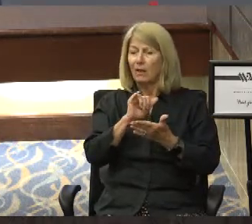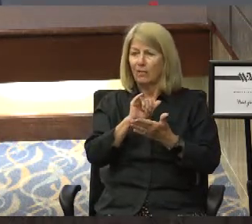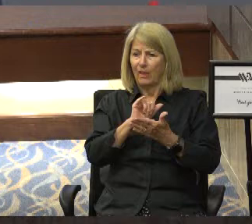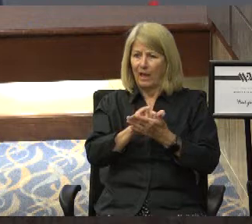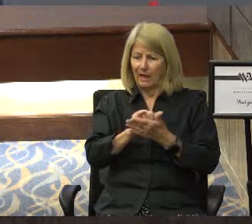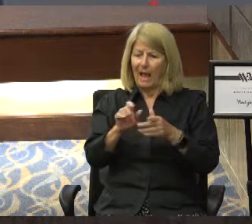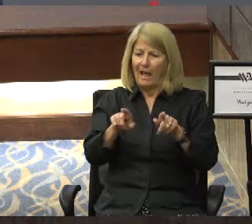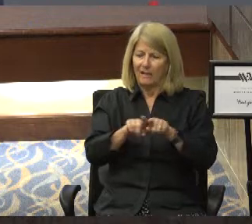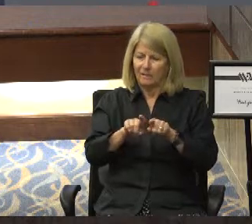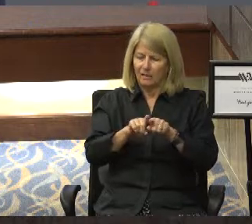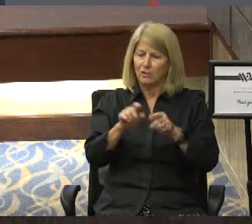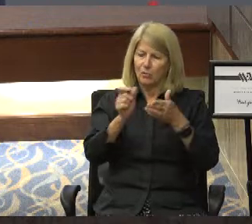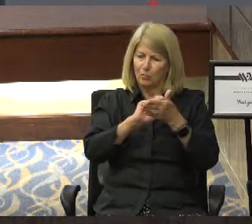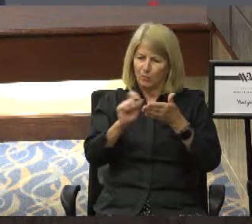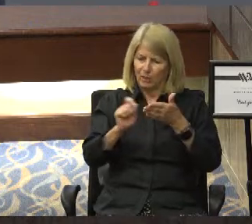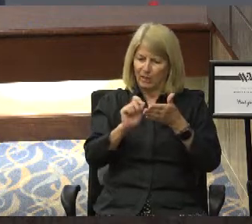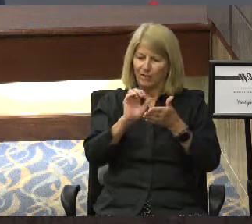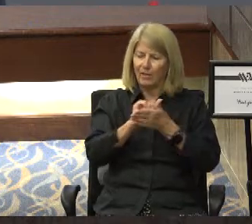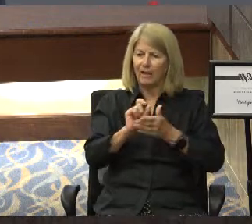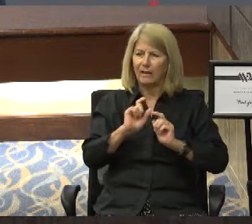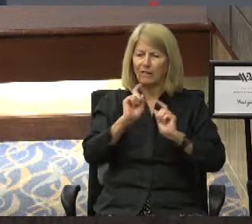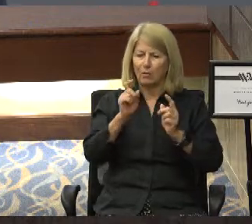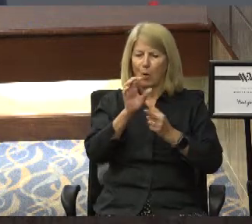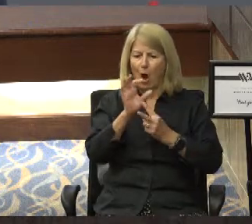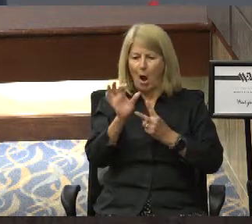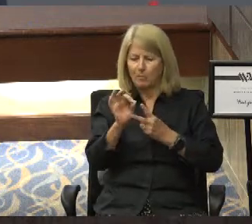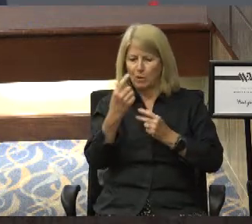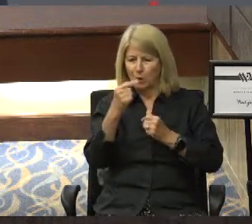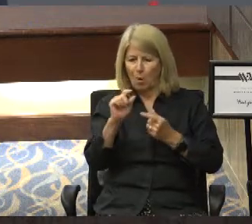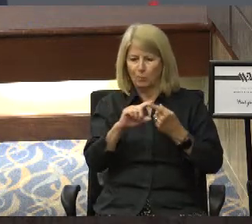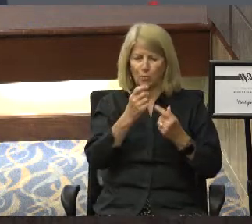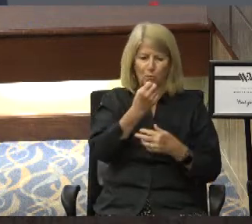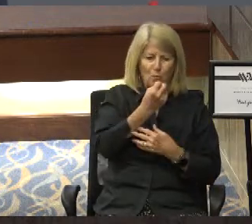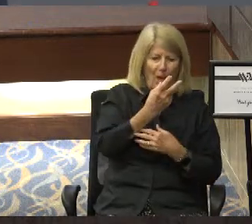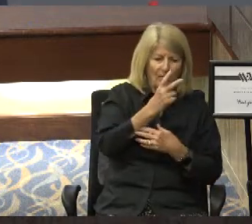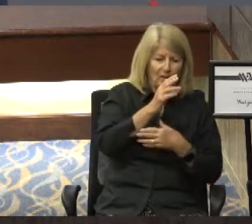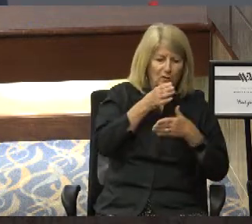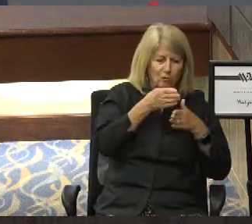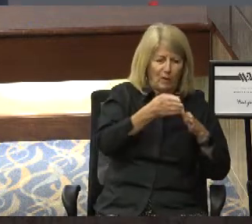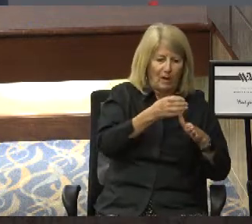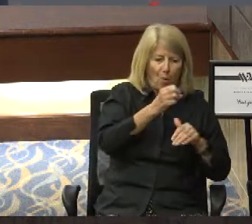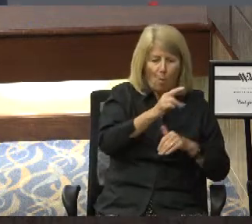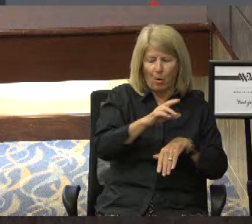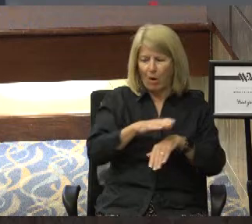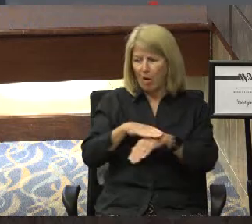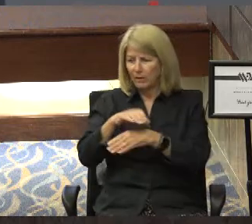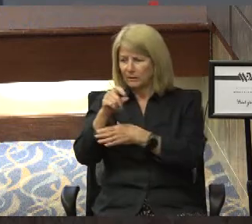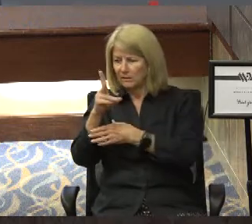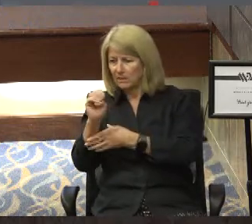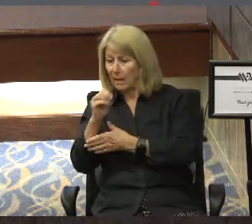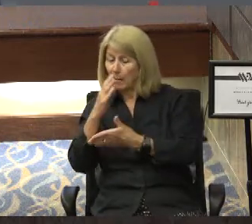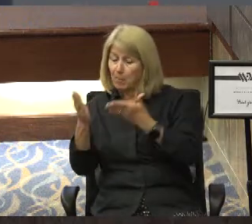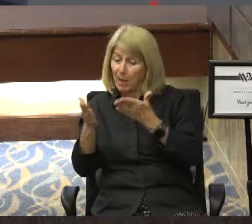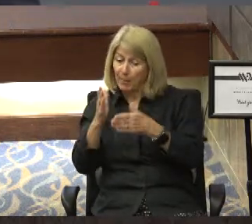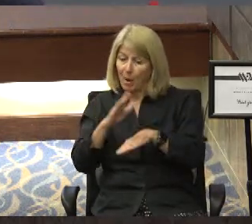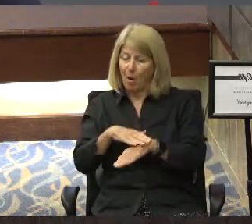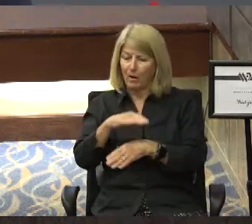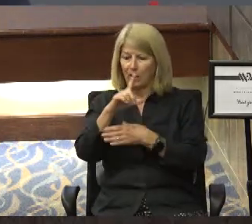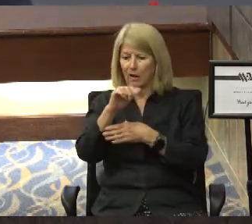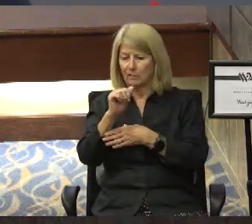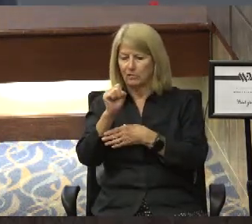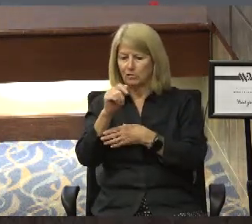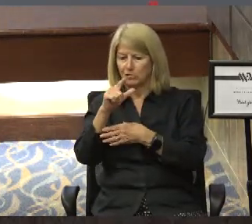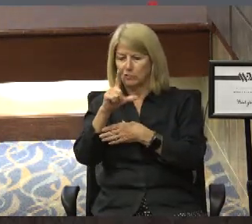Street or on-site. Perhaps we need to add along LaSalle potentially as well. I just want to